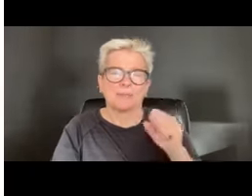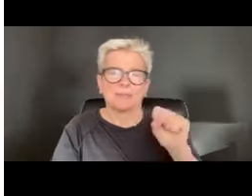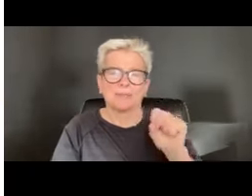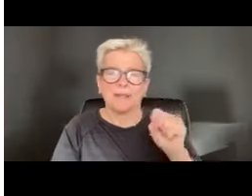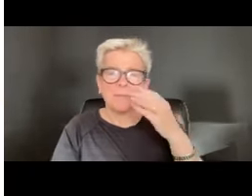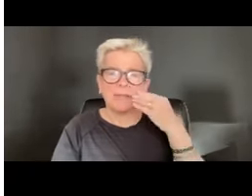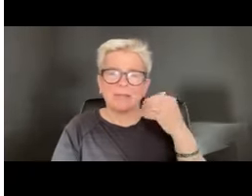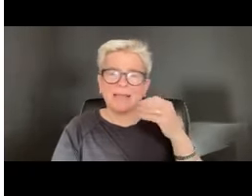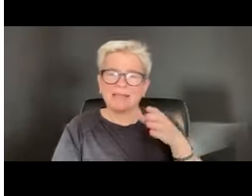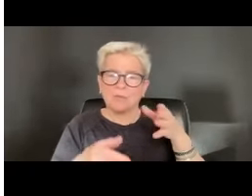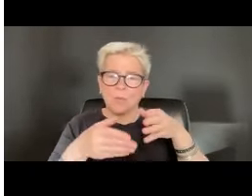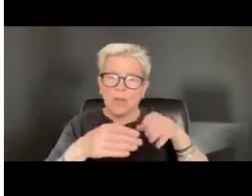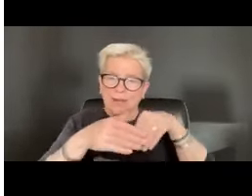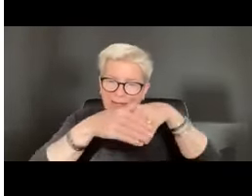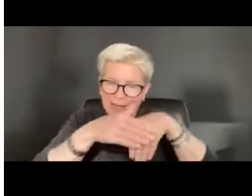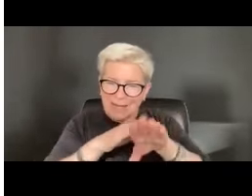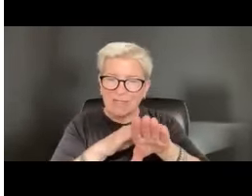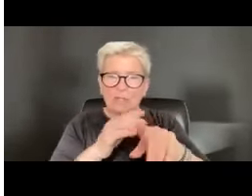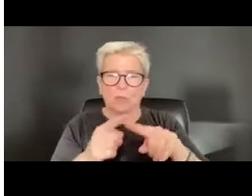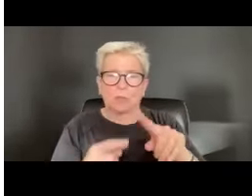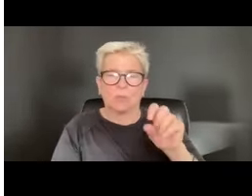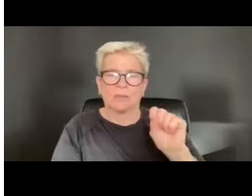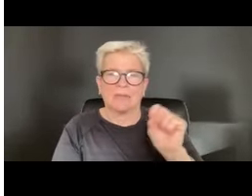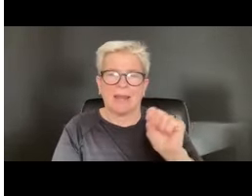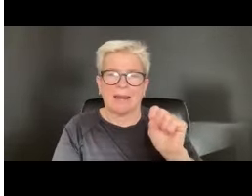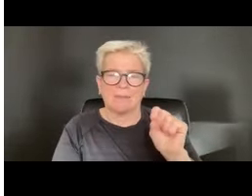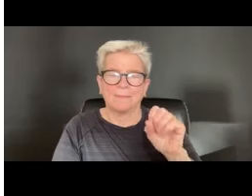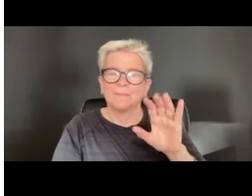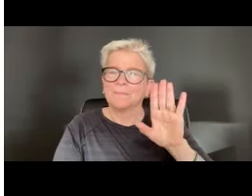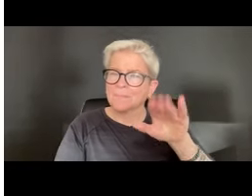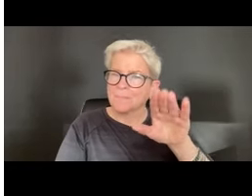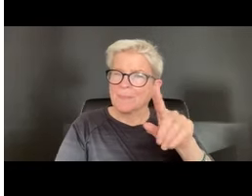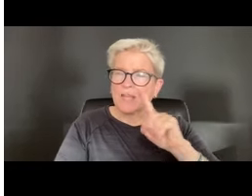Seattle? So